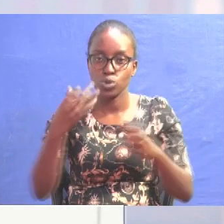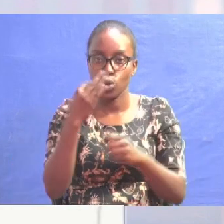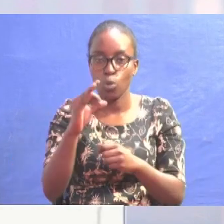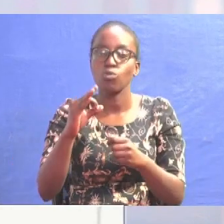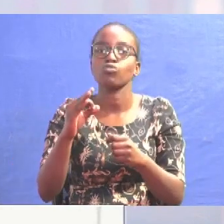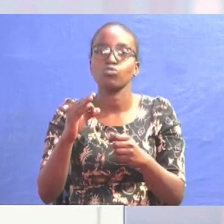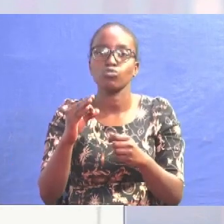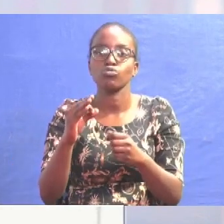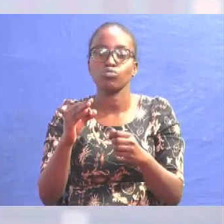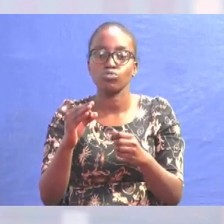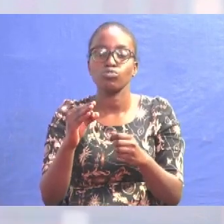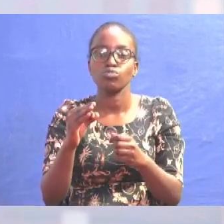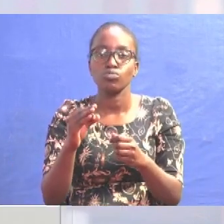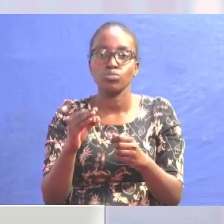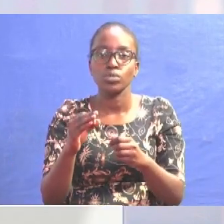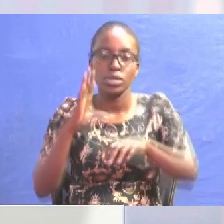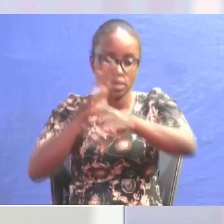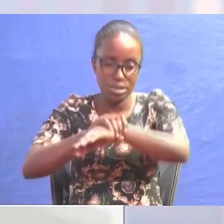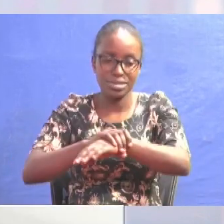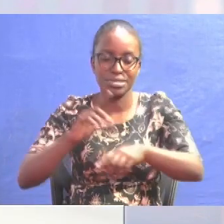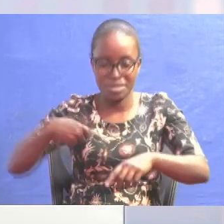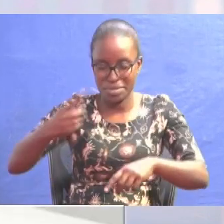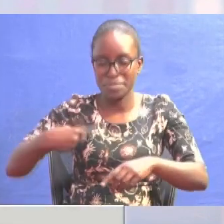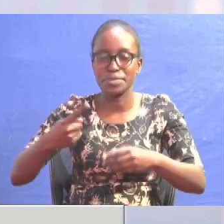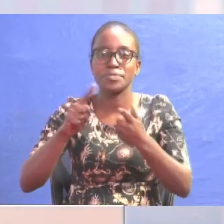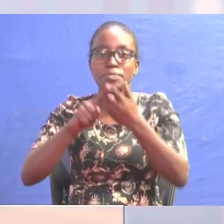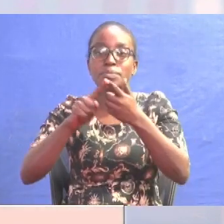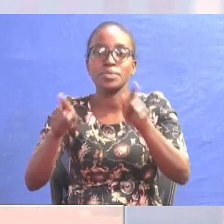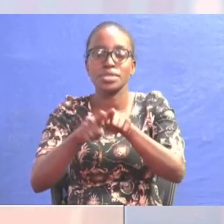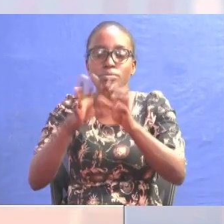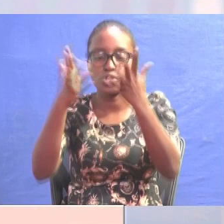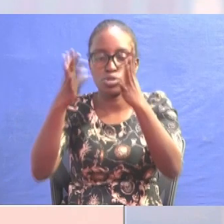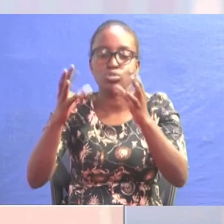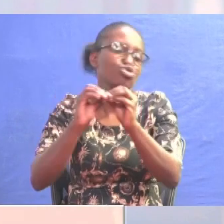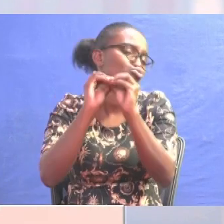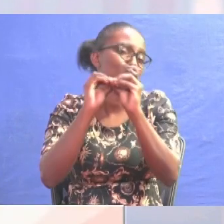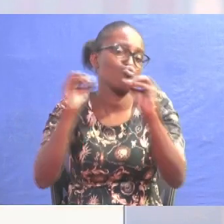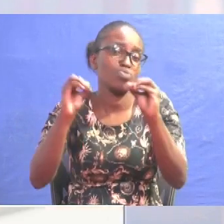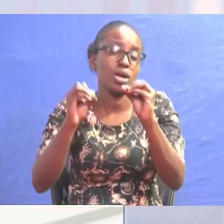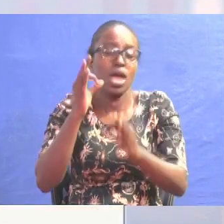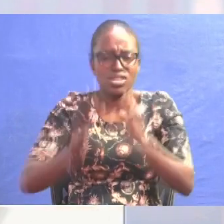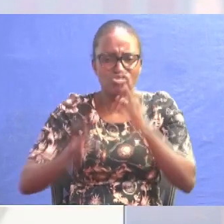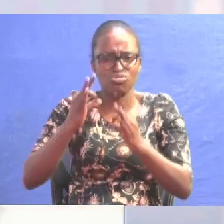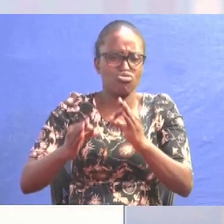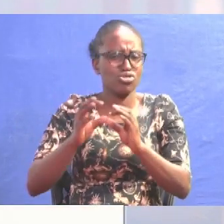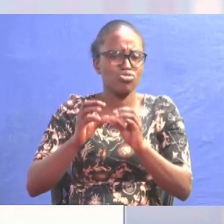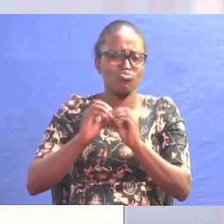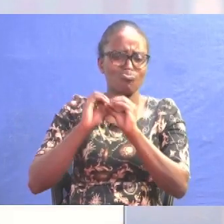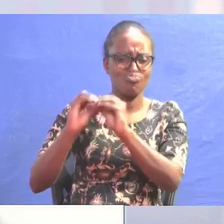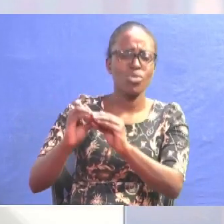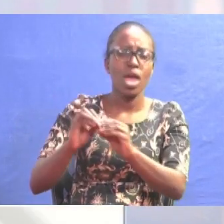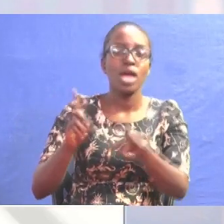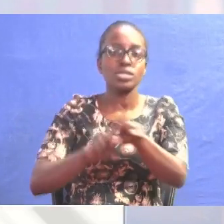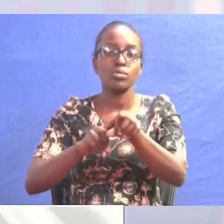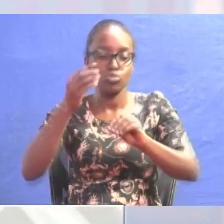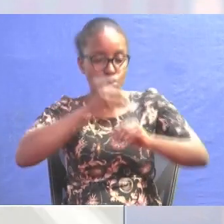accustom ourselves to. Instead of celebrating, they were lamenting about the injustices being done, the rate of corruption